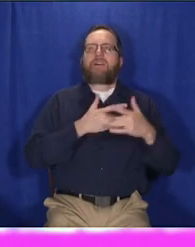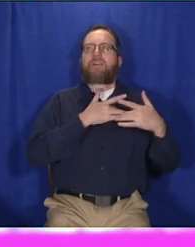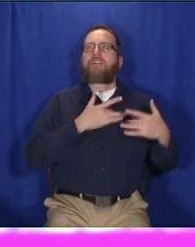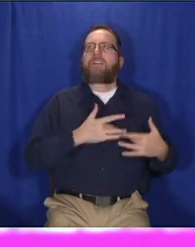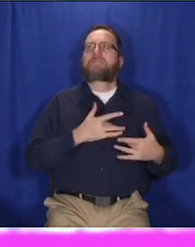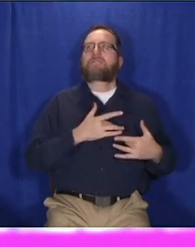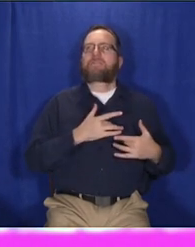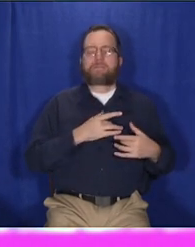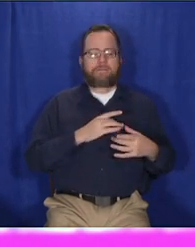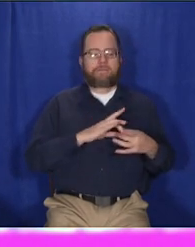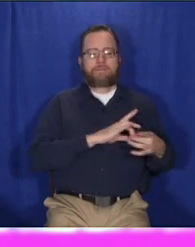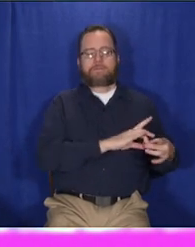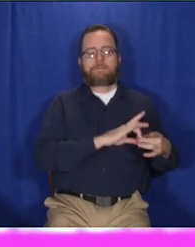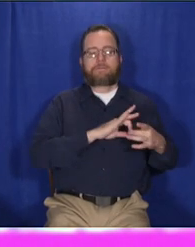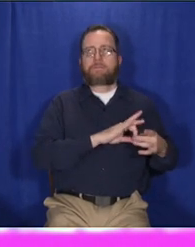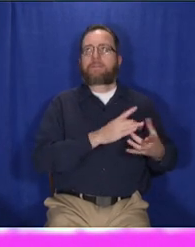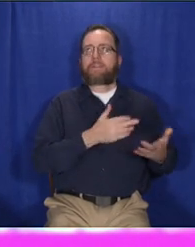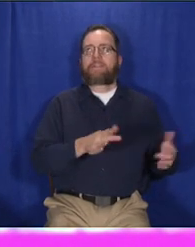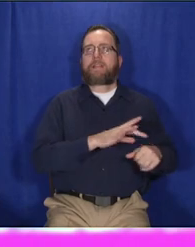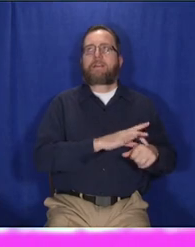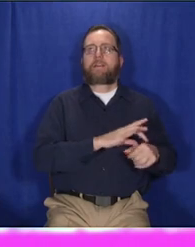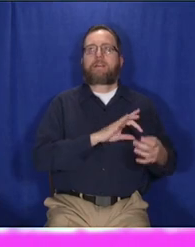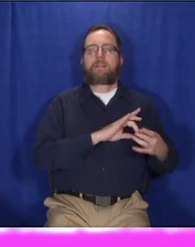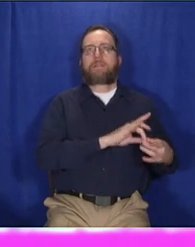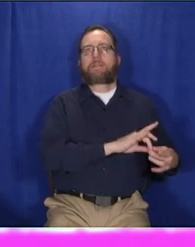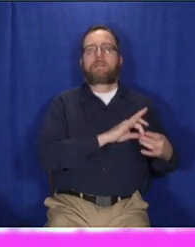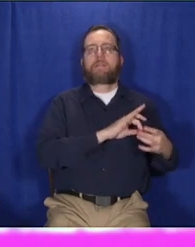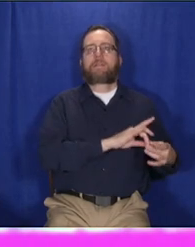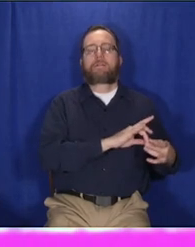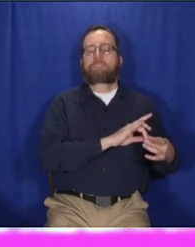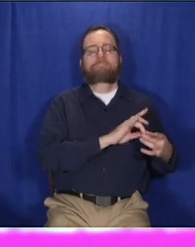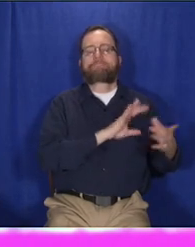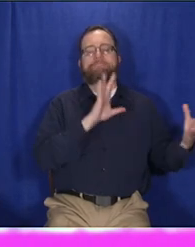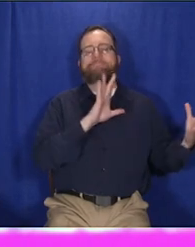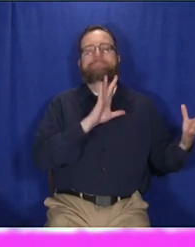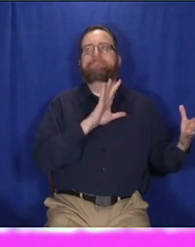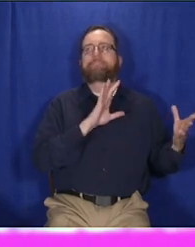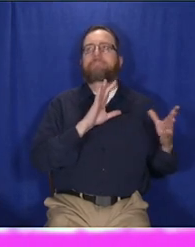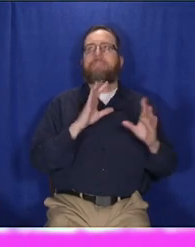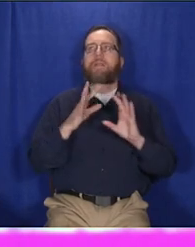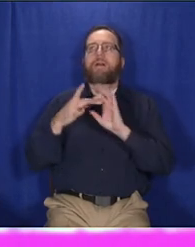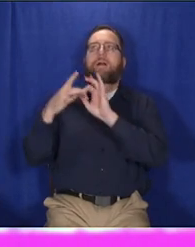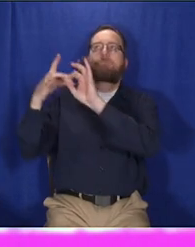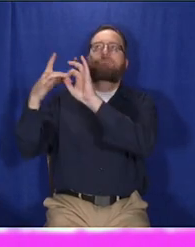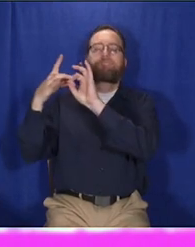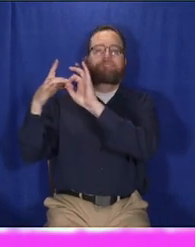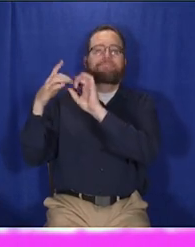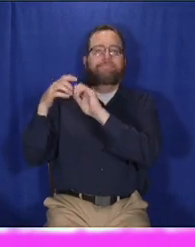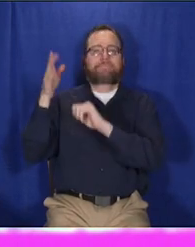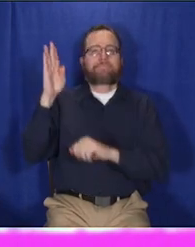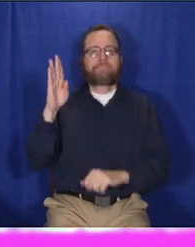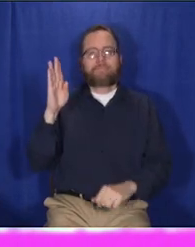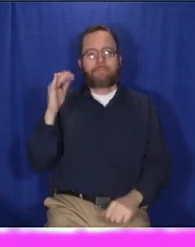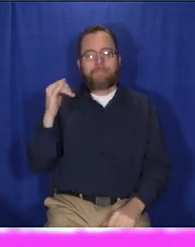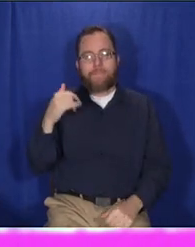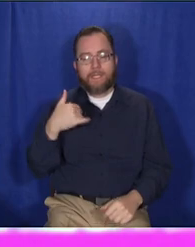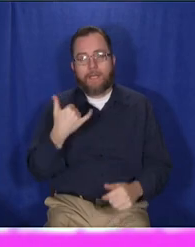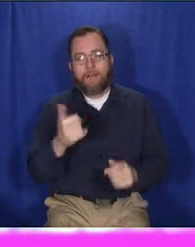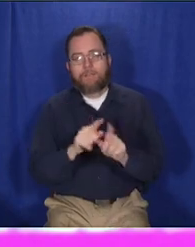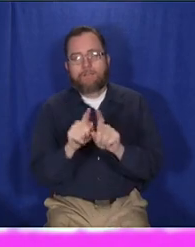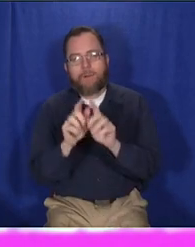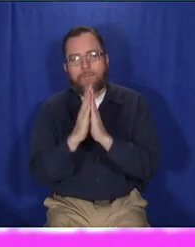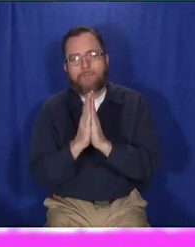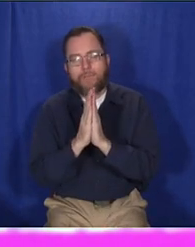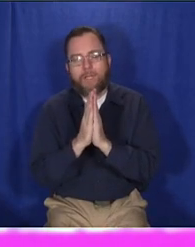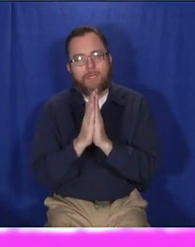And I want to pray that if you're watching this or you're here and you have not received the generosity of God in the gospel,